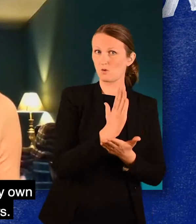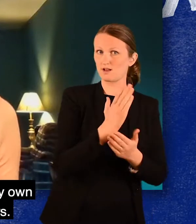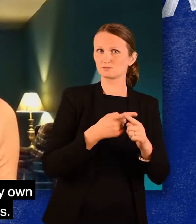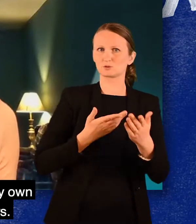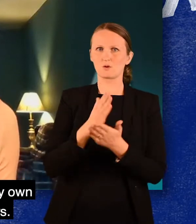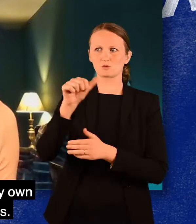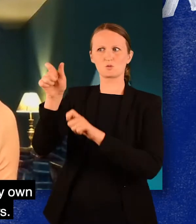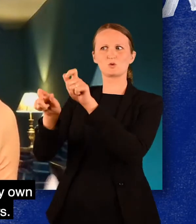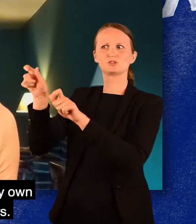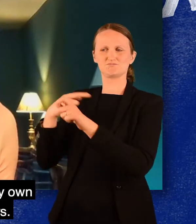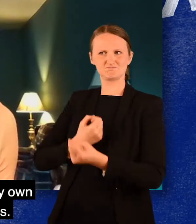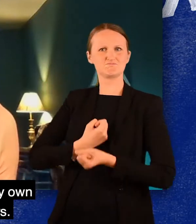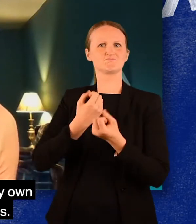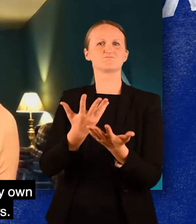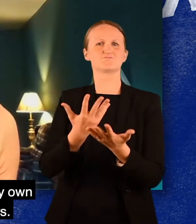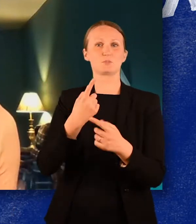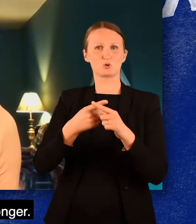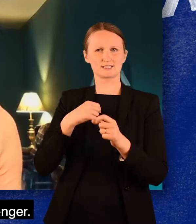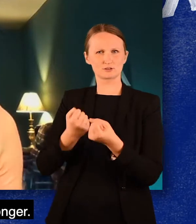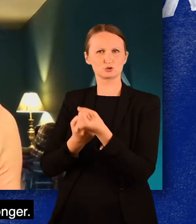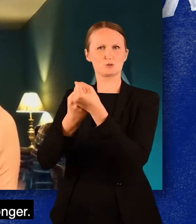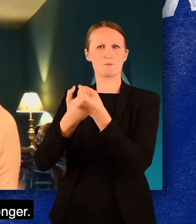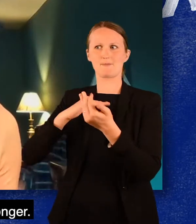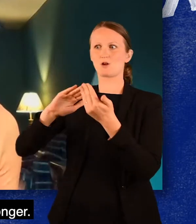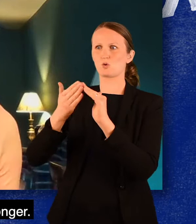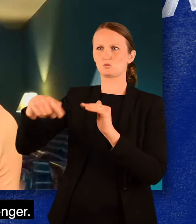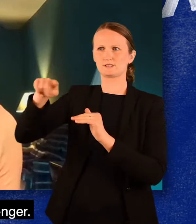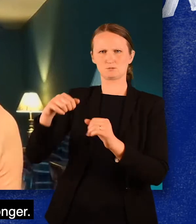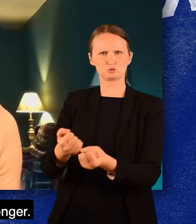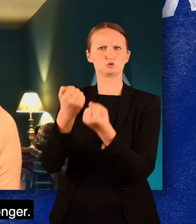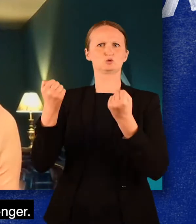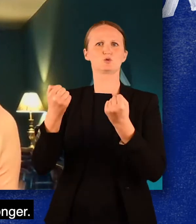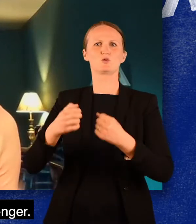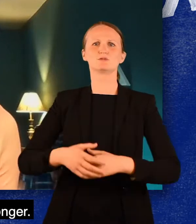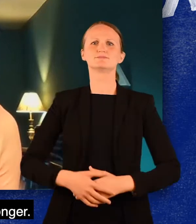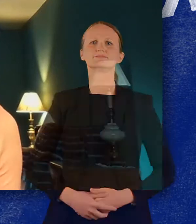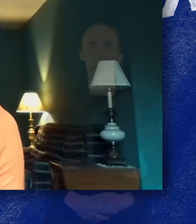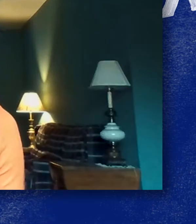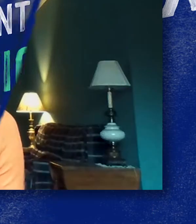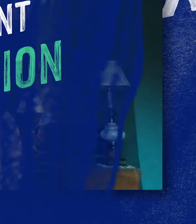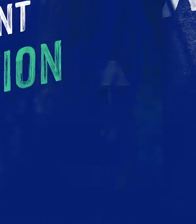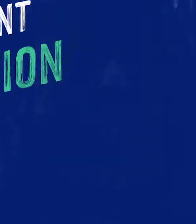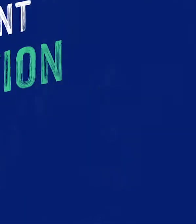my own rights and for the rights of others. I can help my community grow stronger.